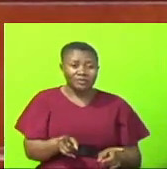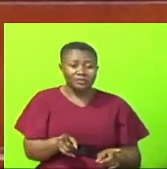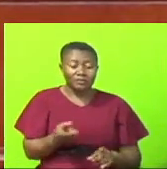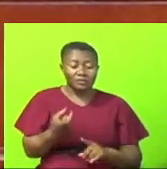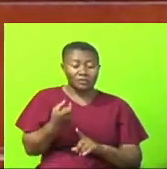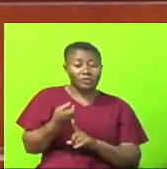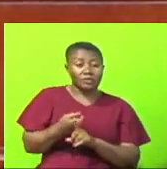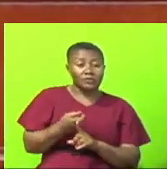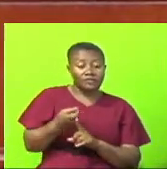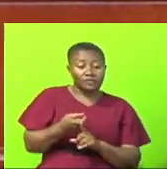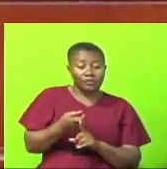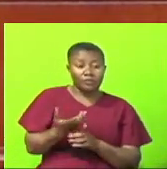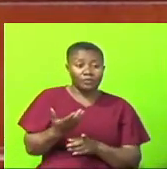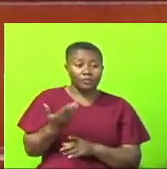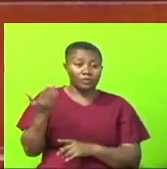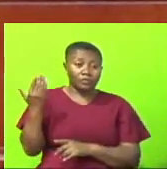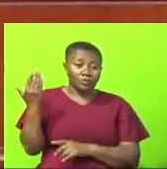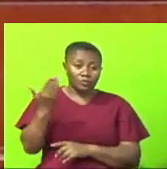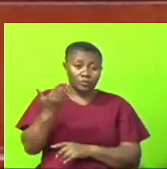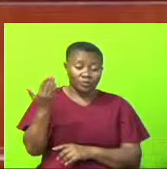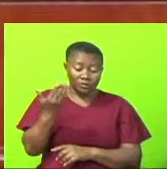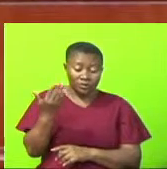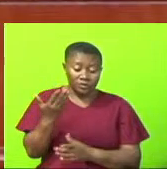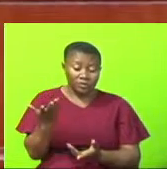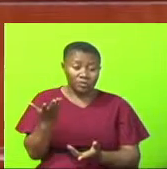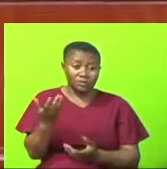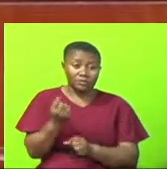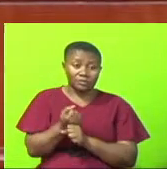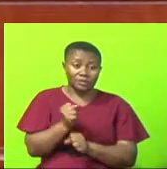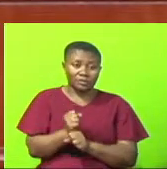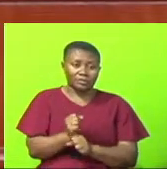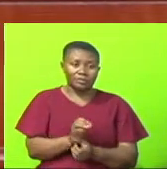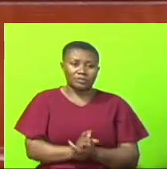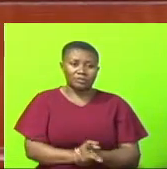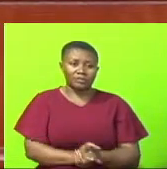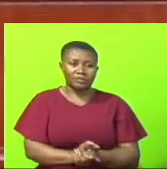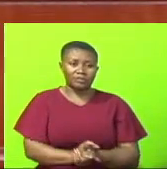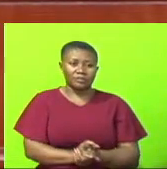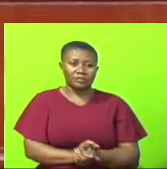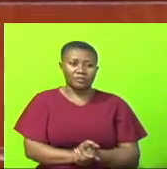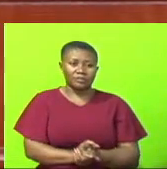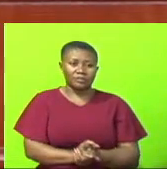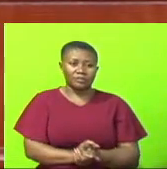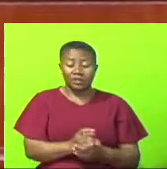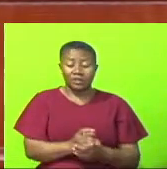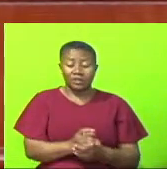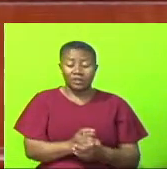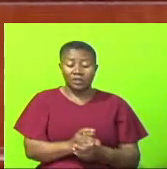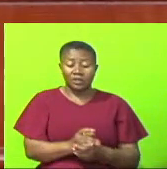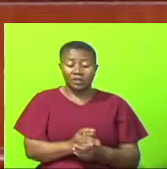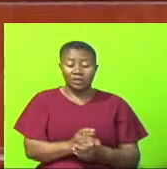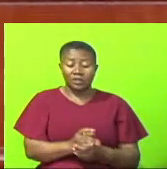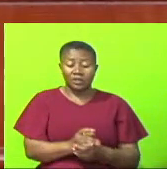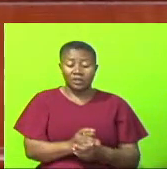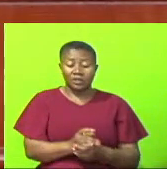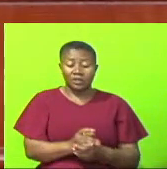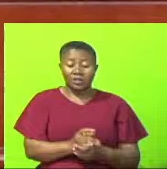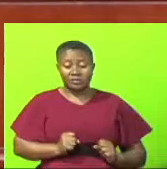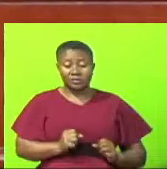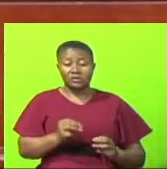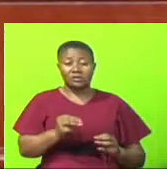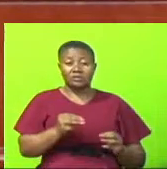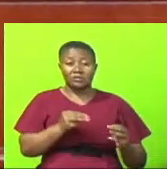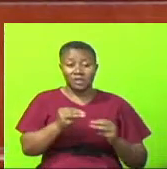the statement that has just been made. Even though the subject matter is the same,